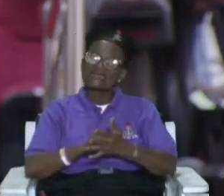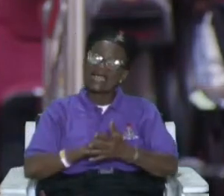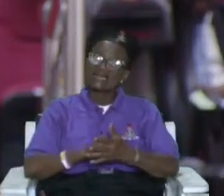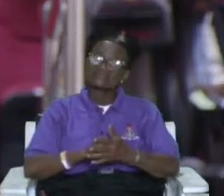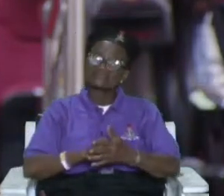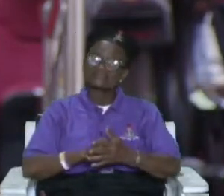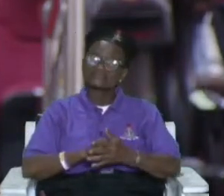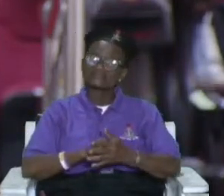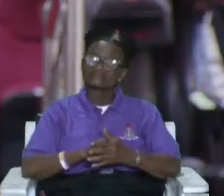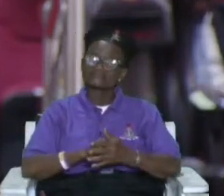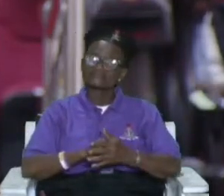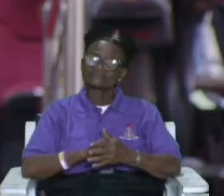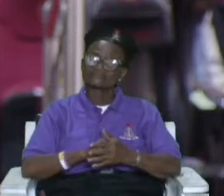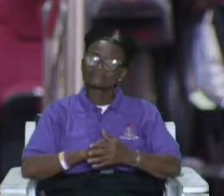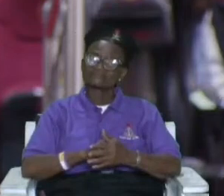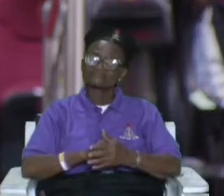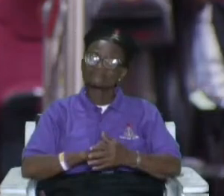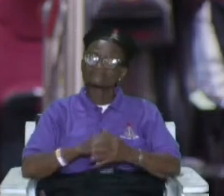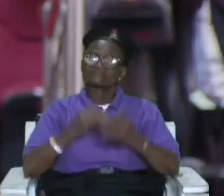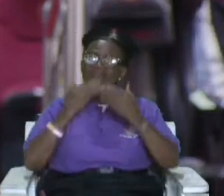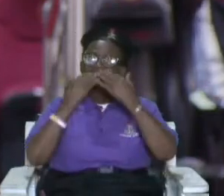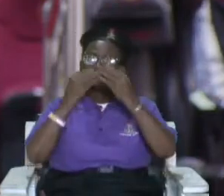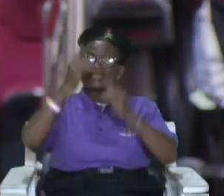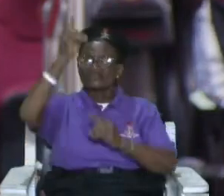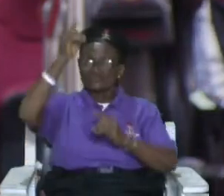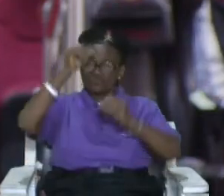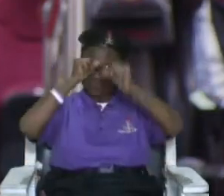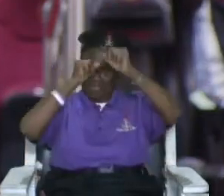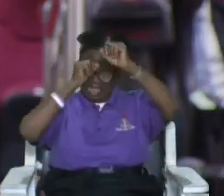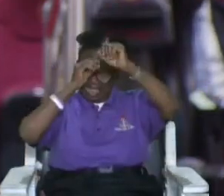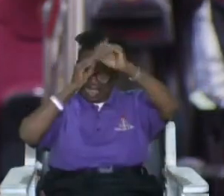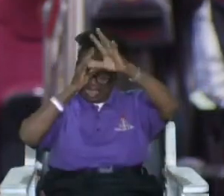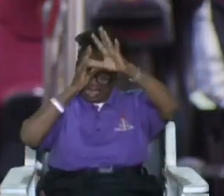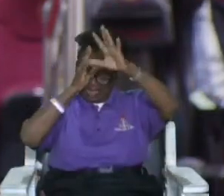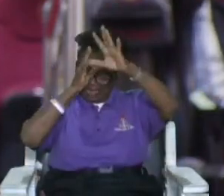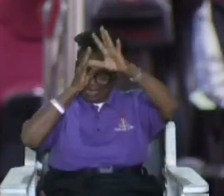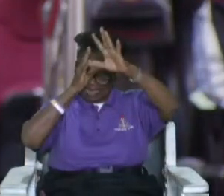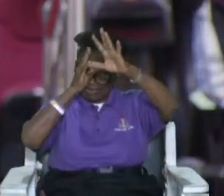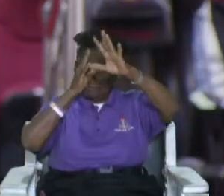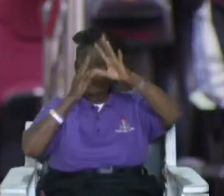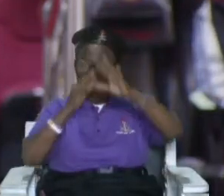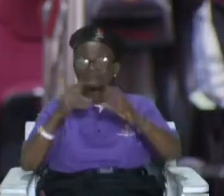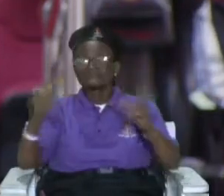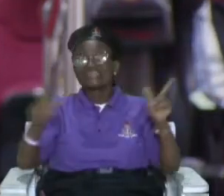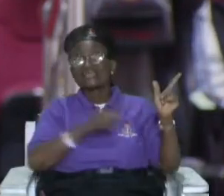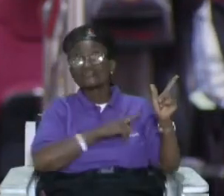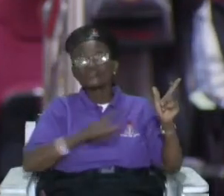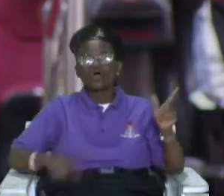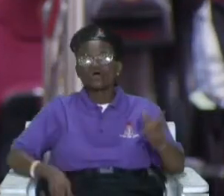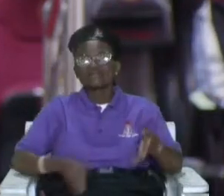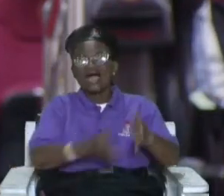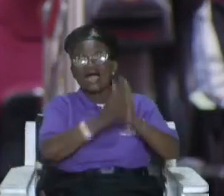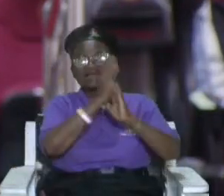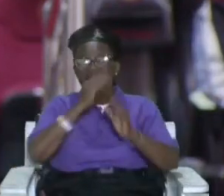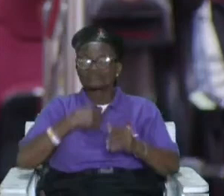thank you, Father. The Lord asked me to tell